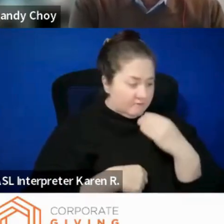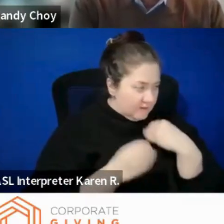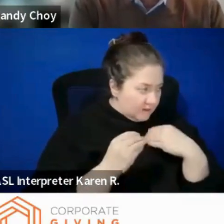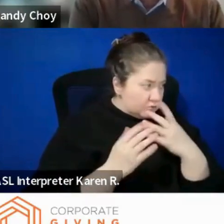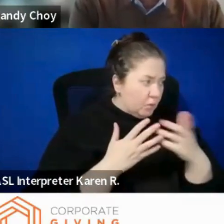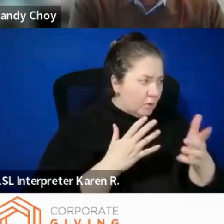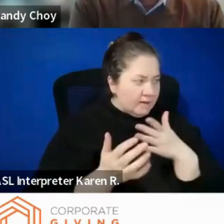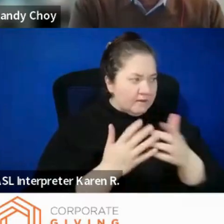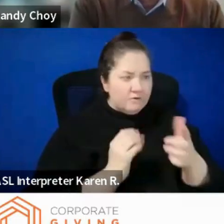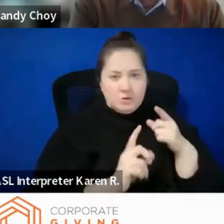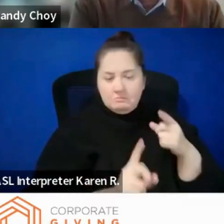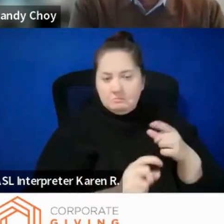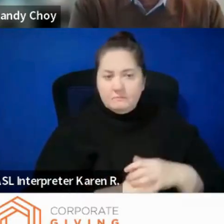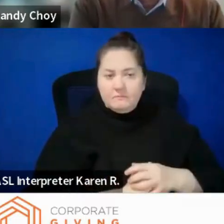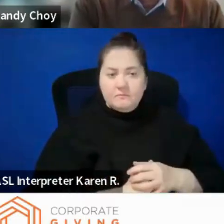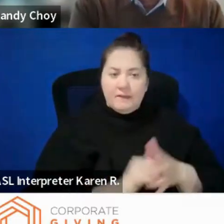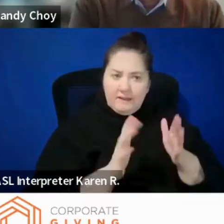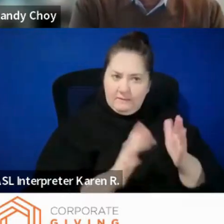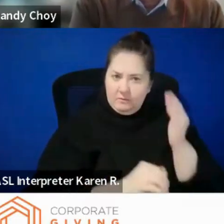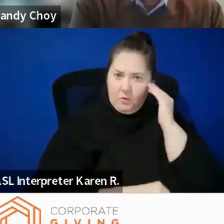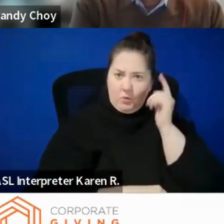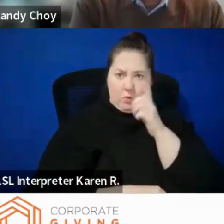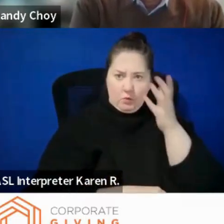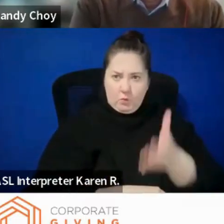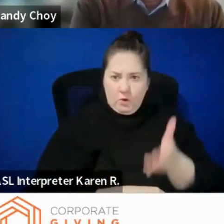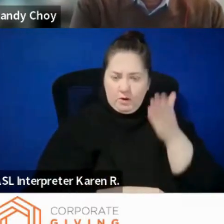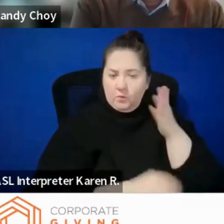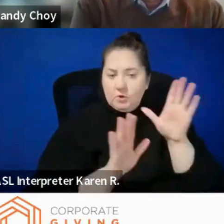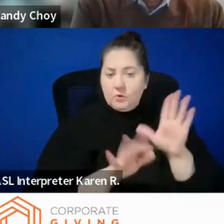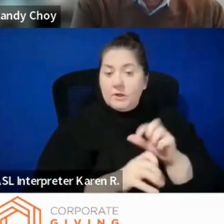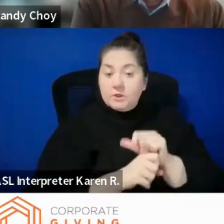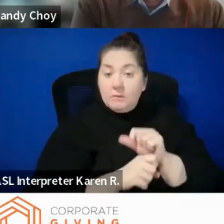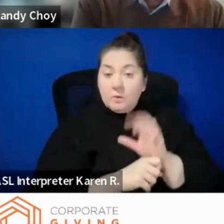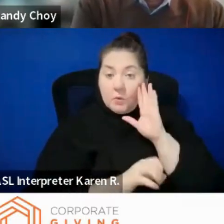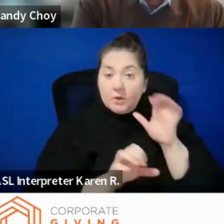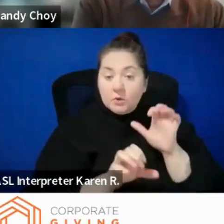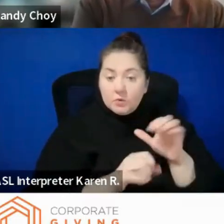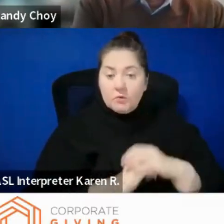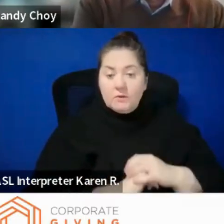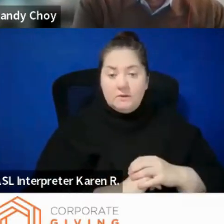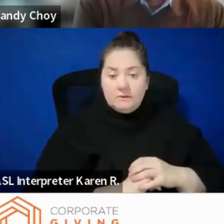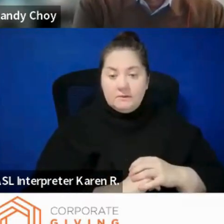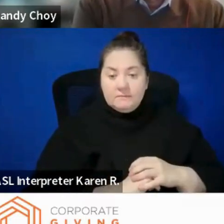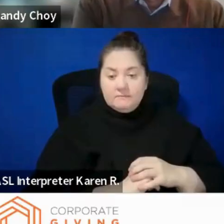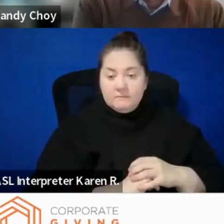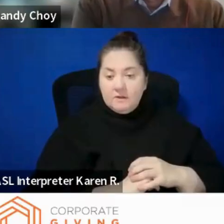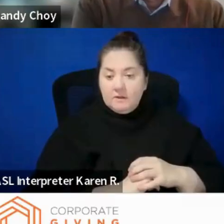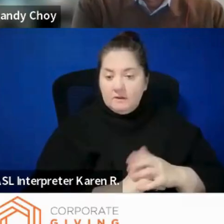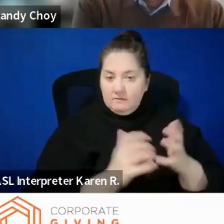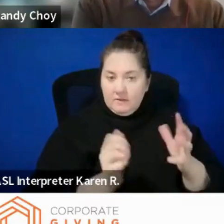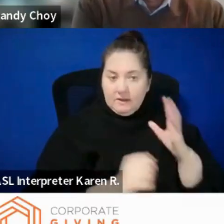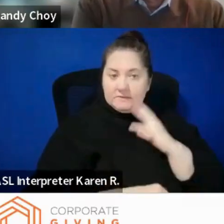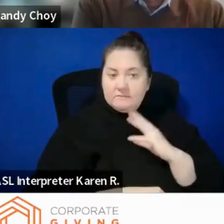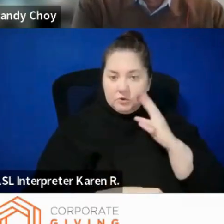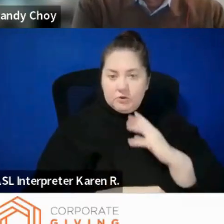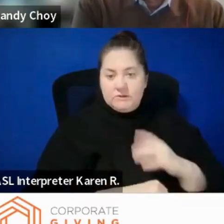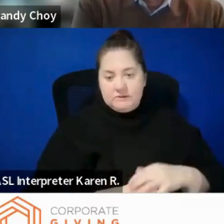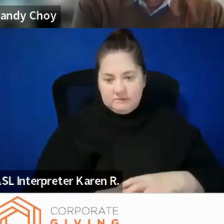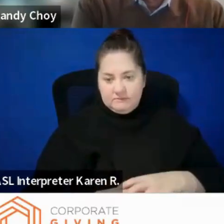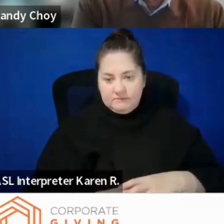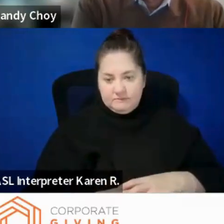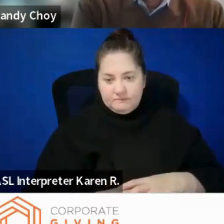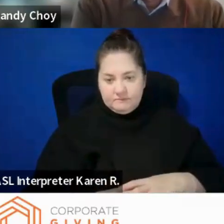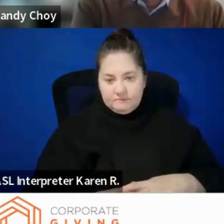case might be, and let them get to know you and what a great job you're going to do, because you've got lots of experience in this area.